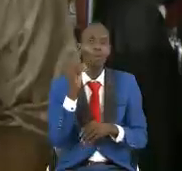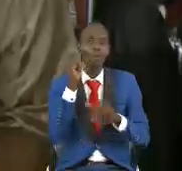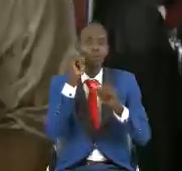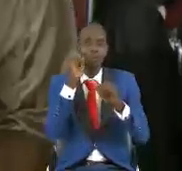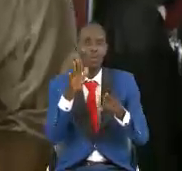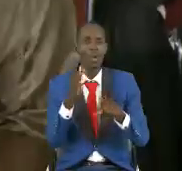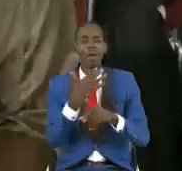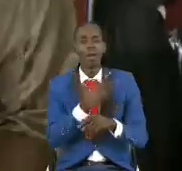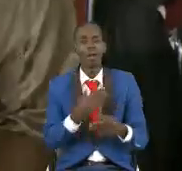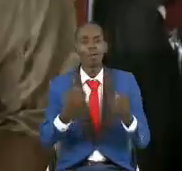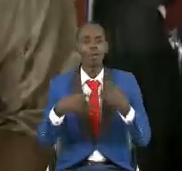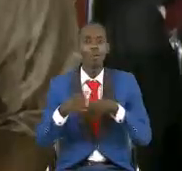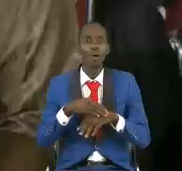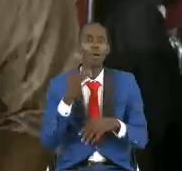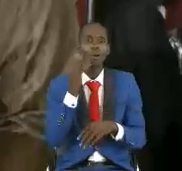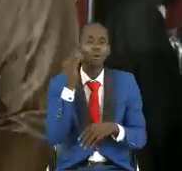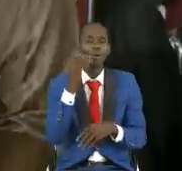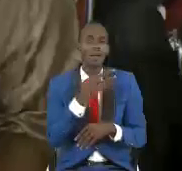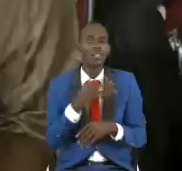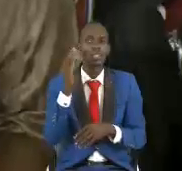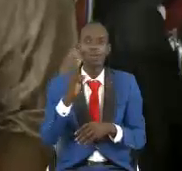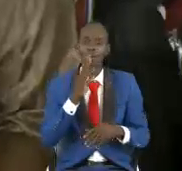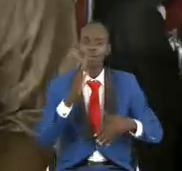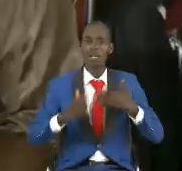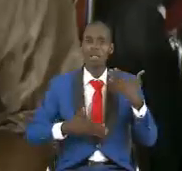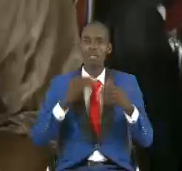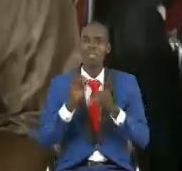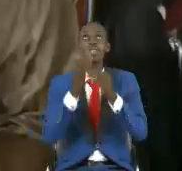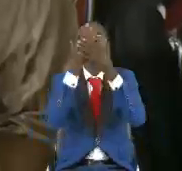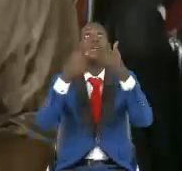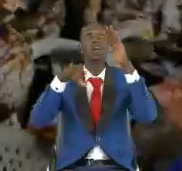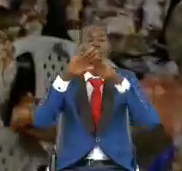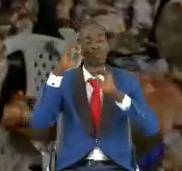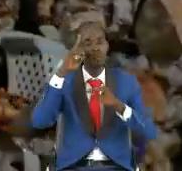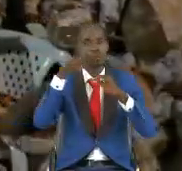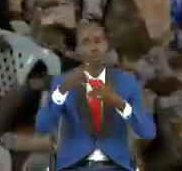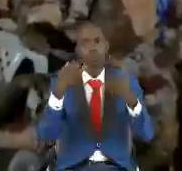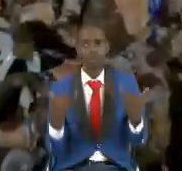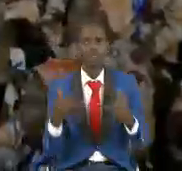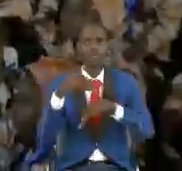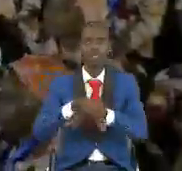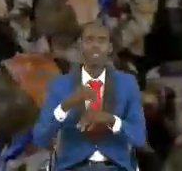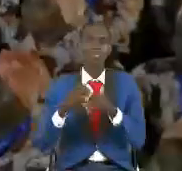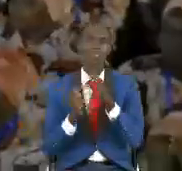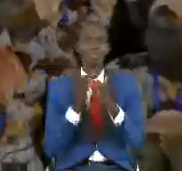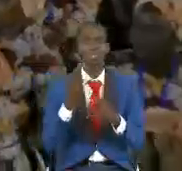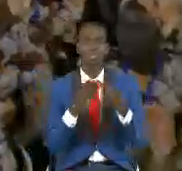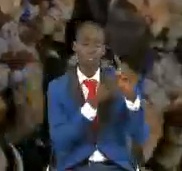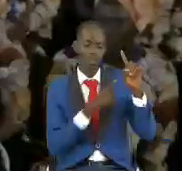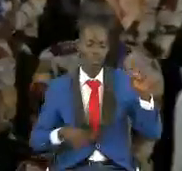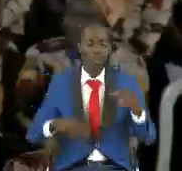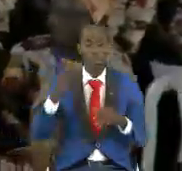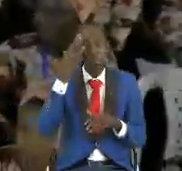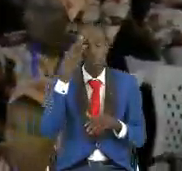be celebration in heaven for you tonight in Jesus' name. The Lord knows them that